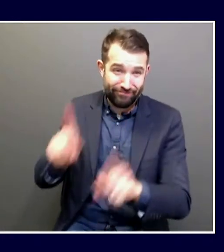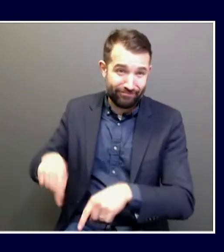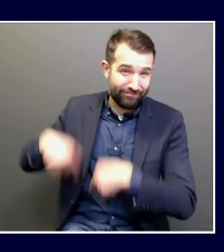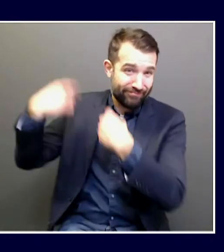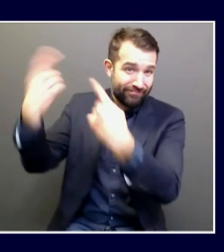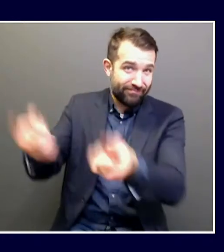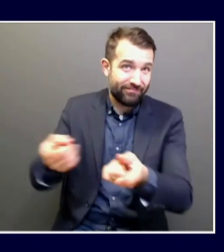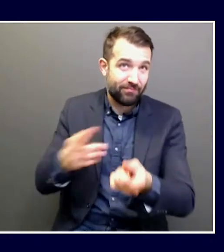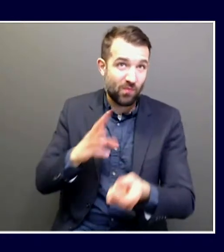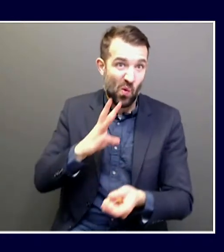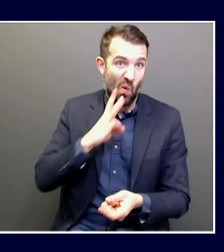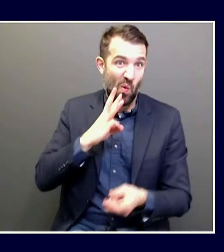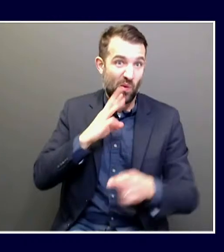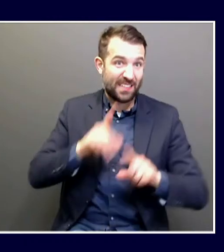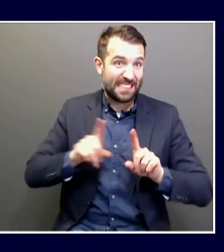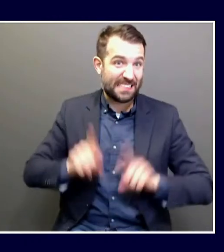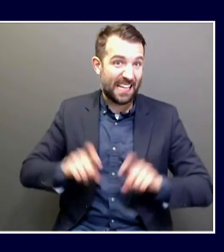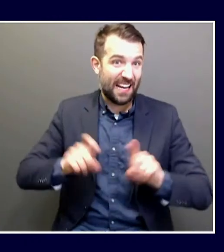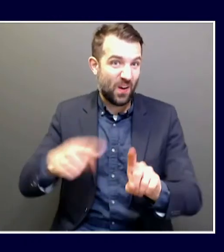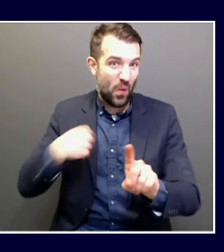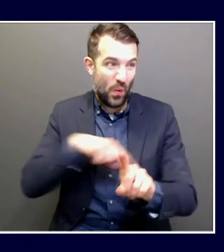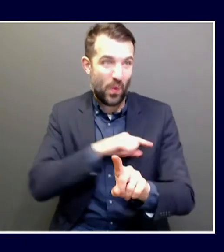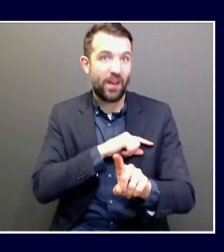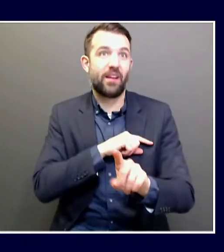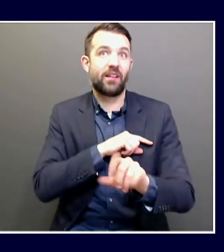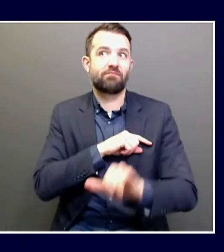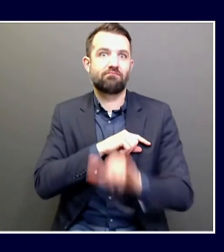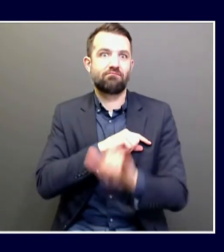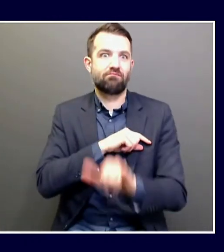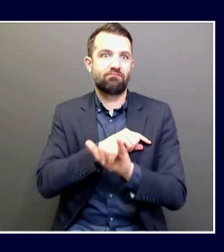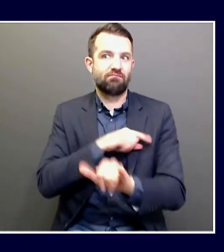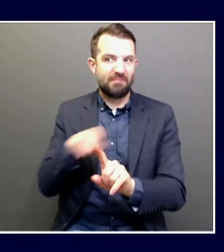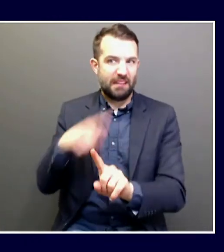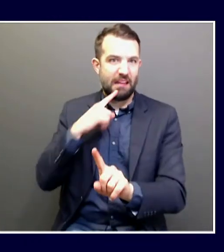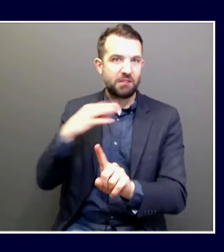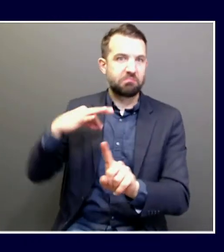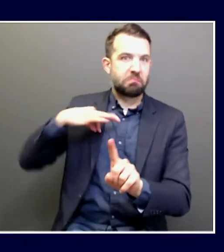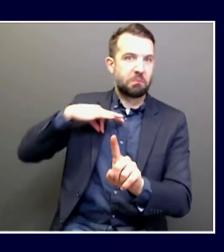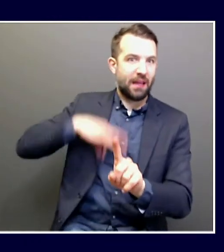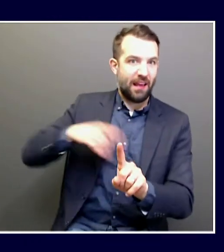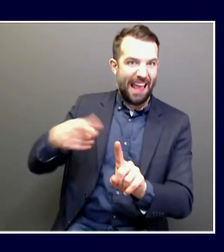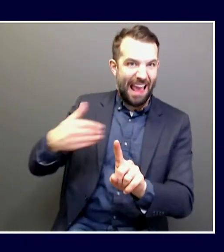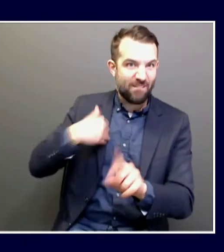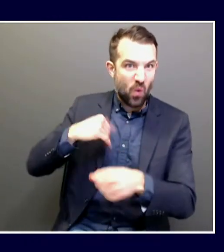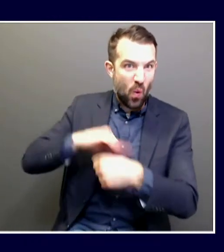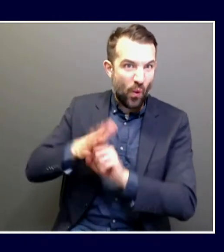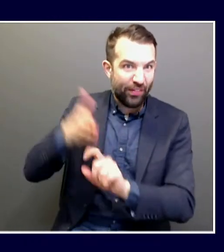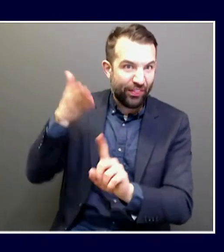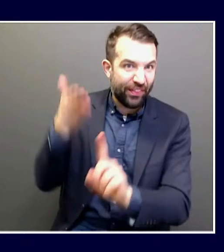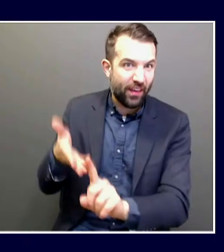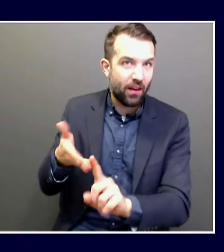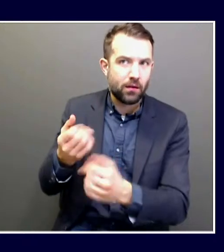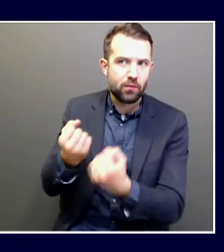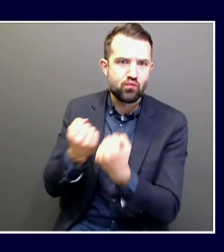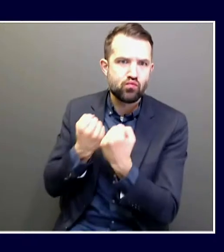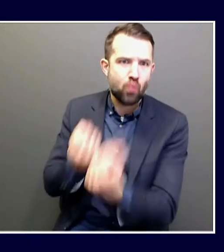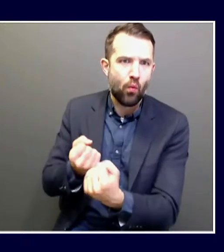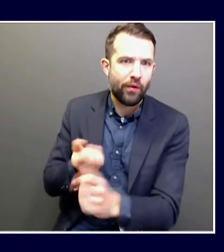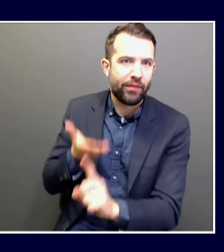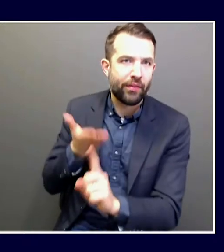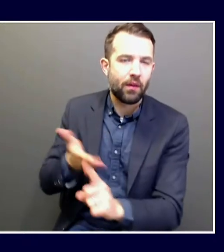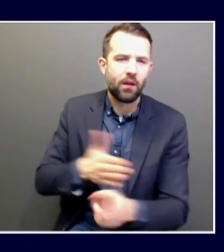a leading indicator of the presence of COVID-19 in a community. More than that, the changes